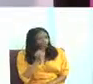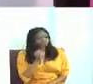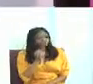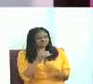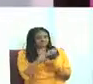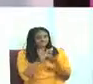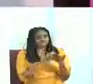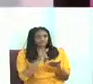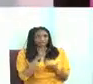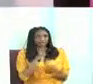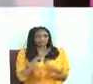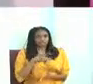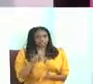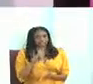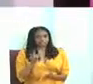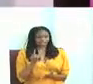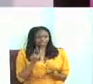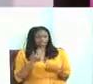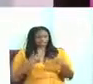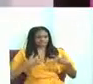got a little rattle there.